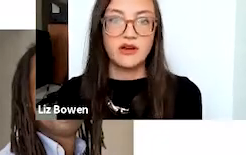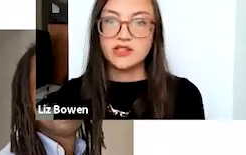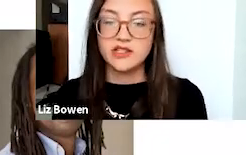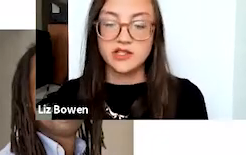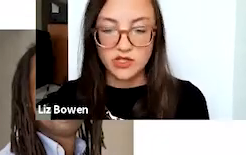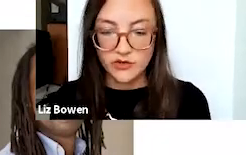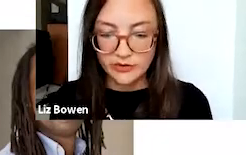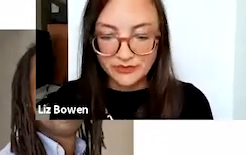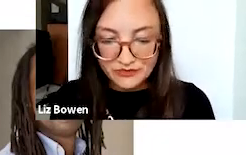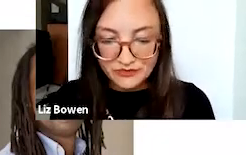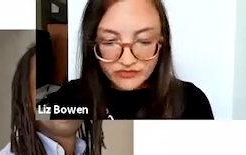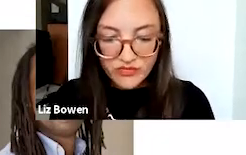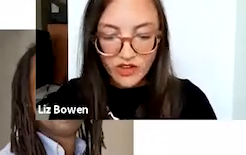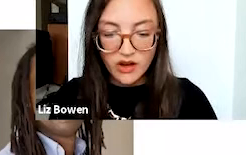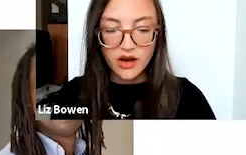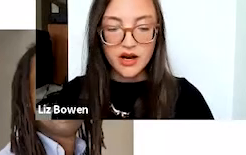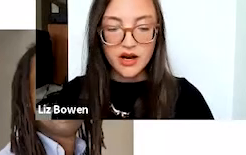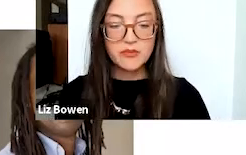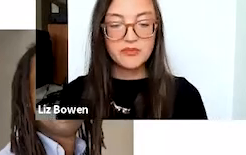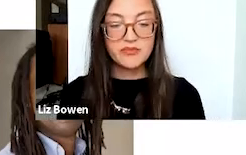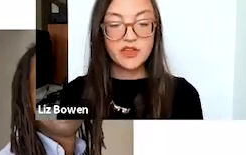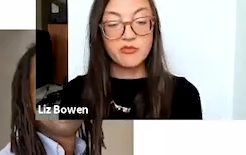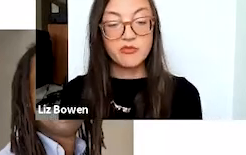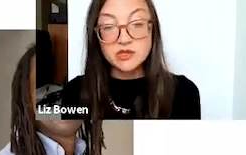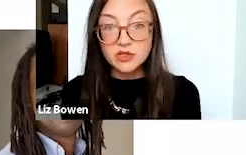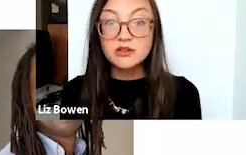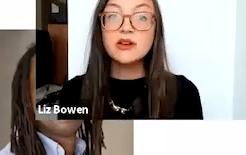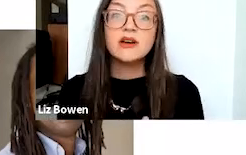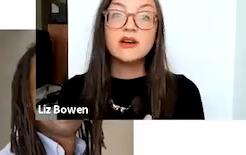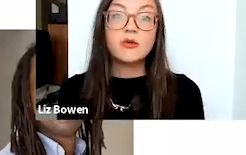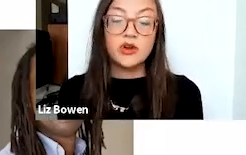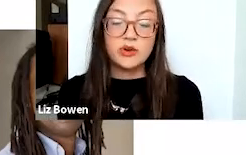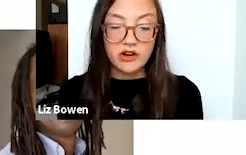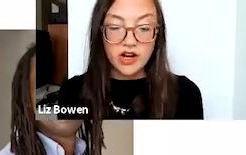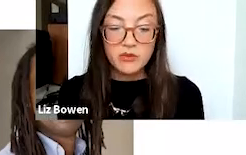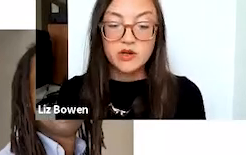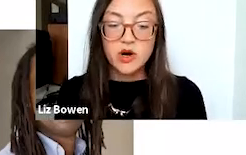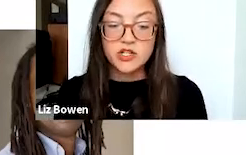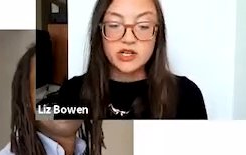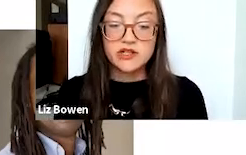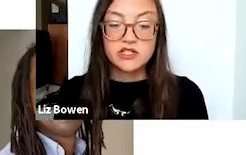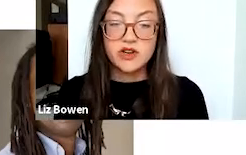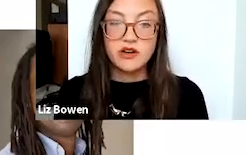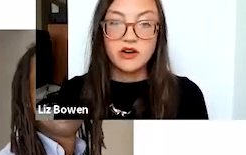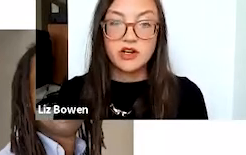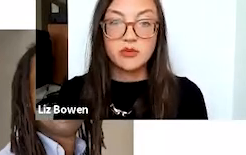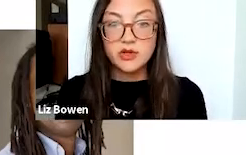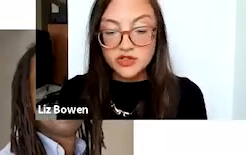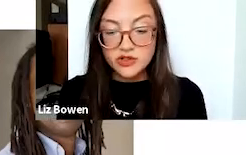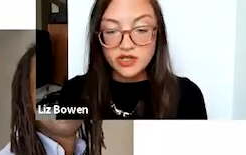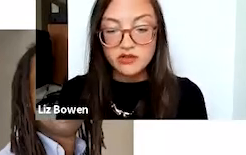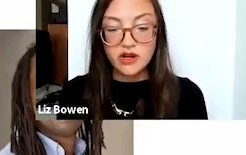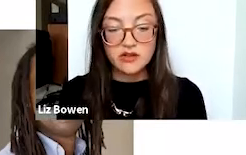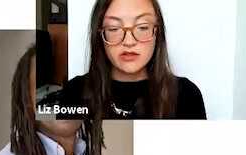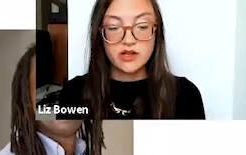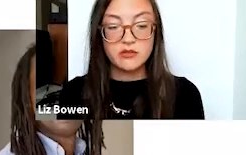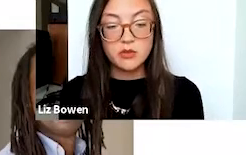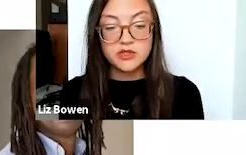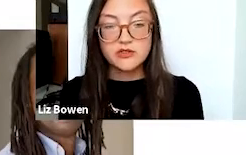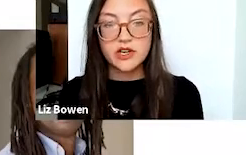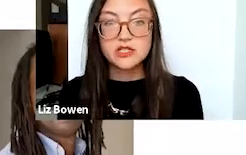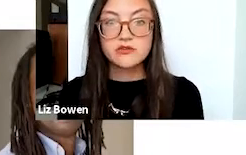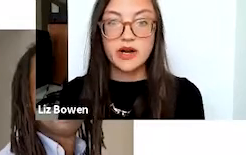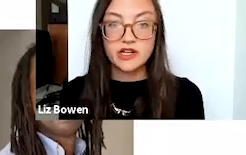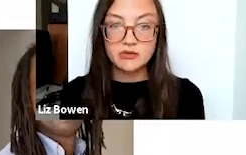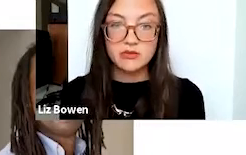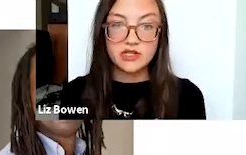those the size that works for you. If possible, we recommend watching this event on a computer screen rather than a